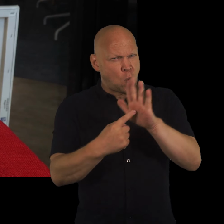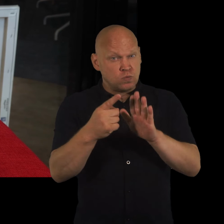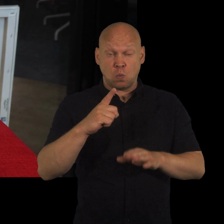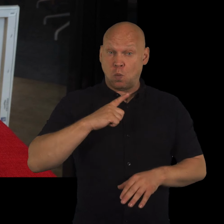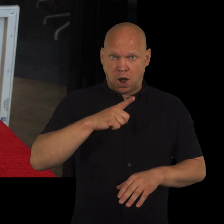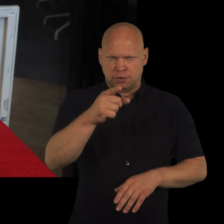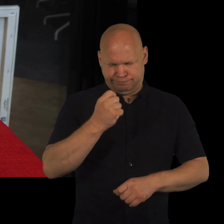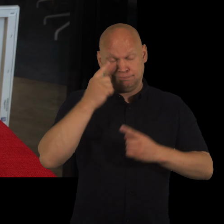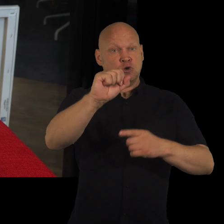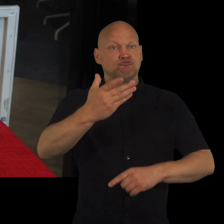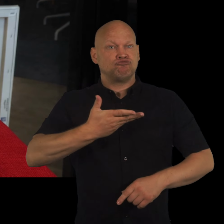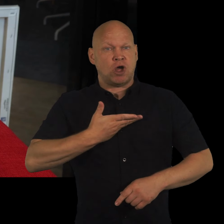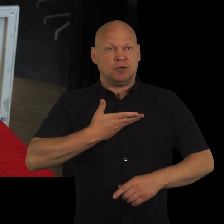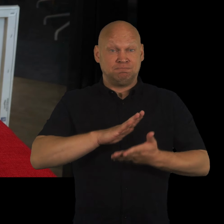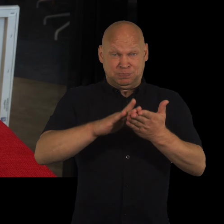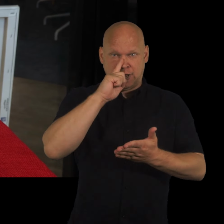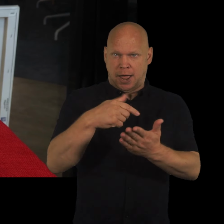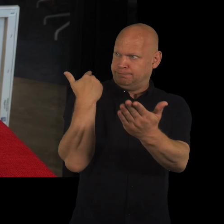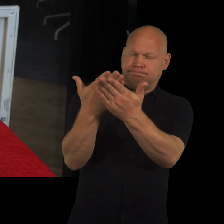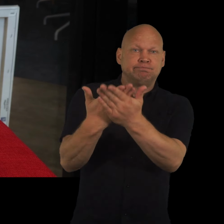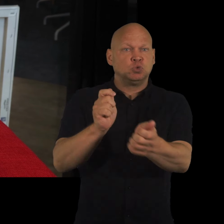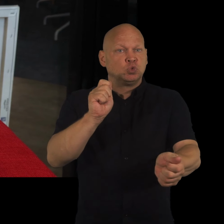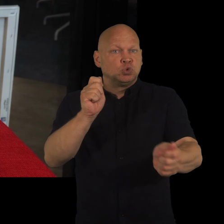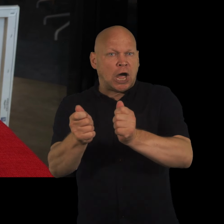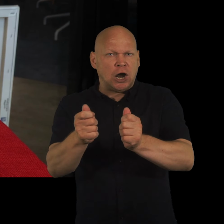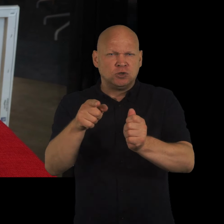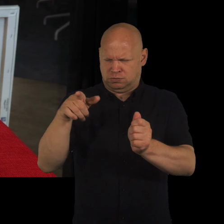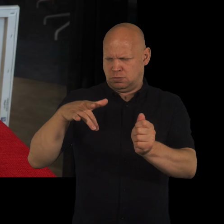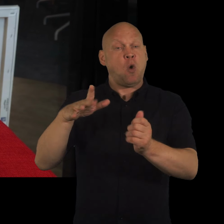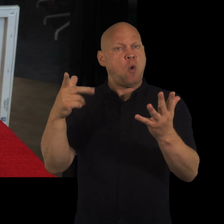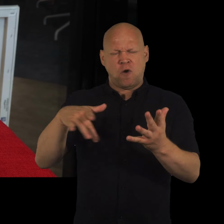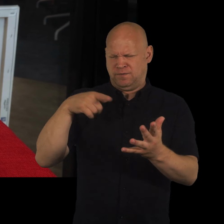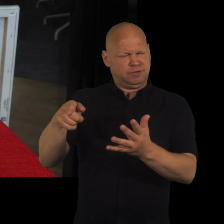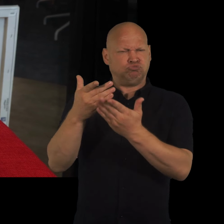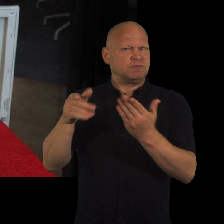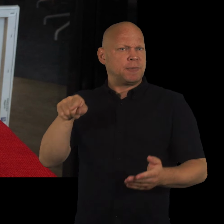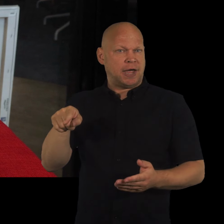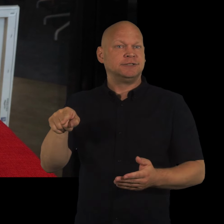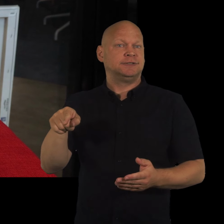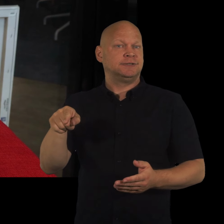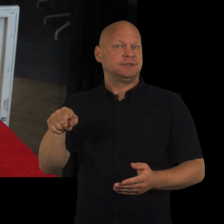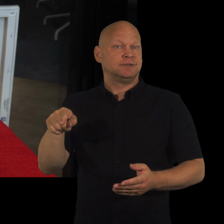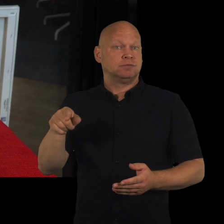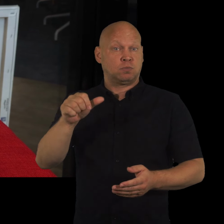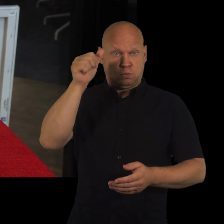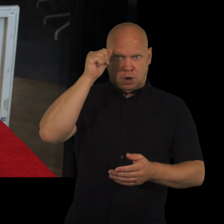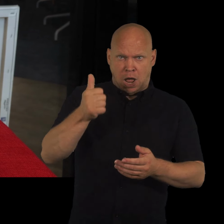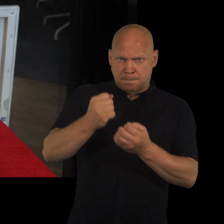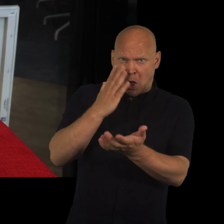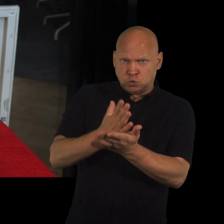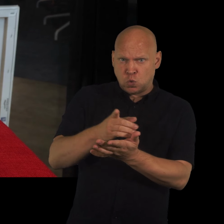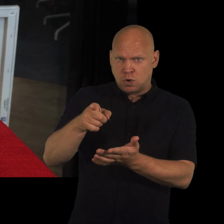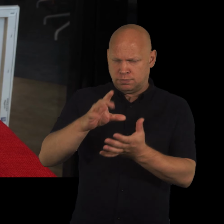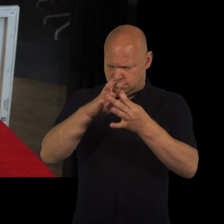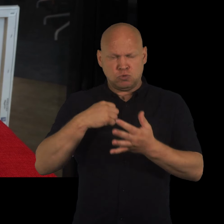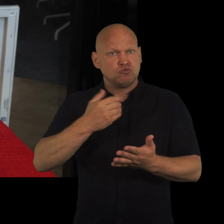important because if you understand your rights, it means you can demand change when they aren't being respected. I want to work to make sure that you know